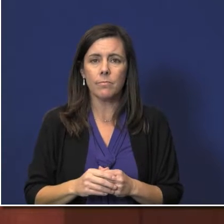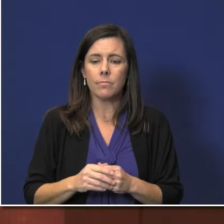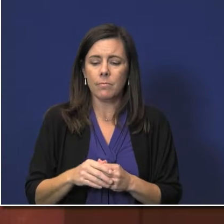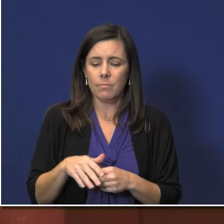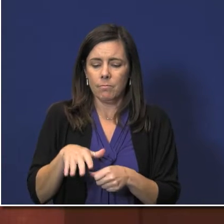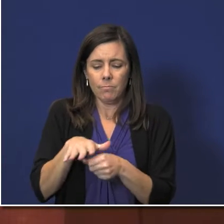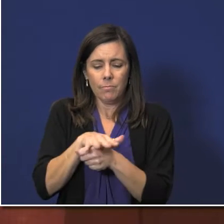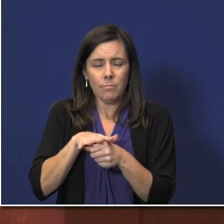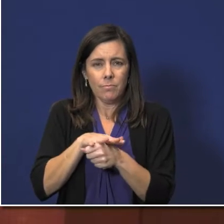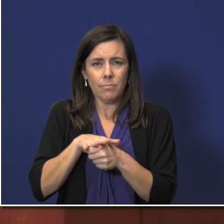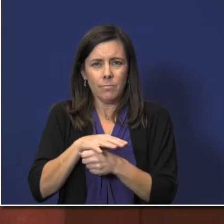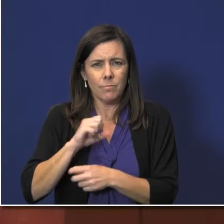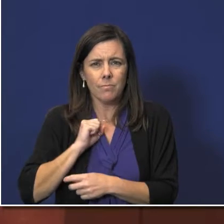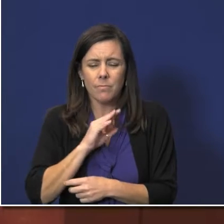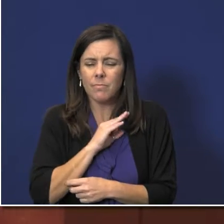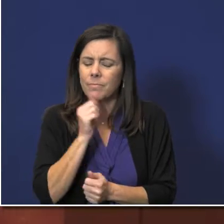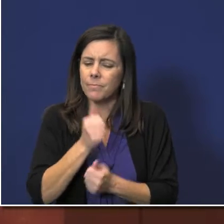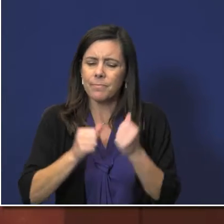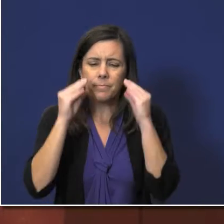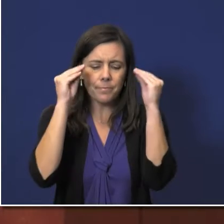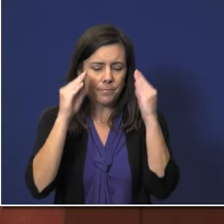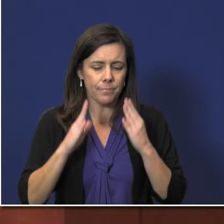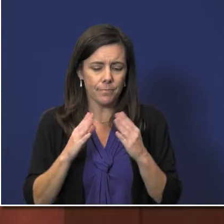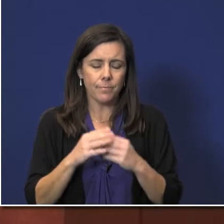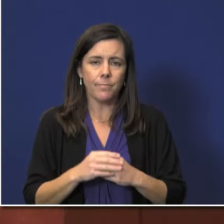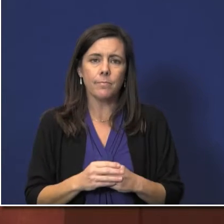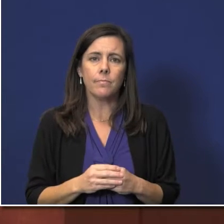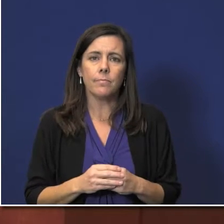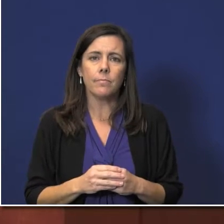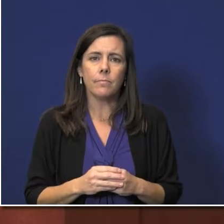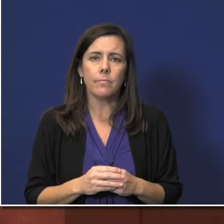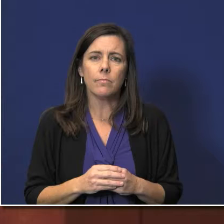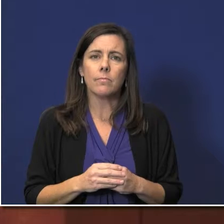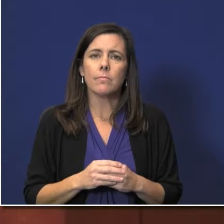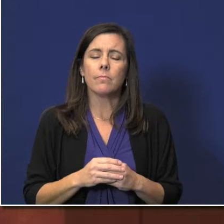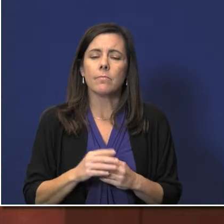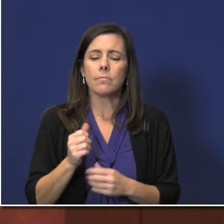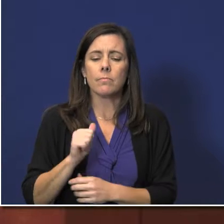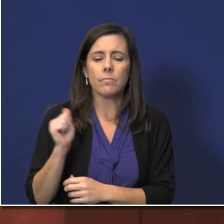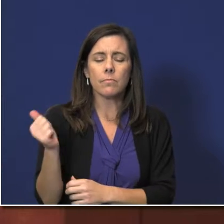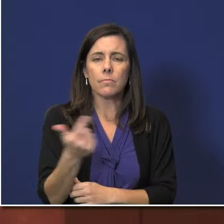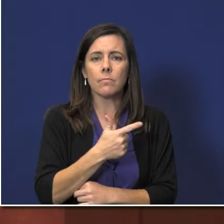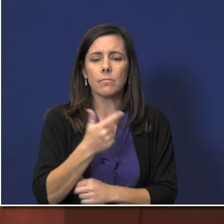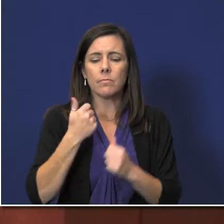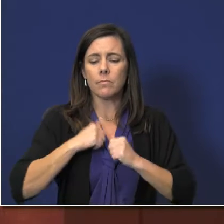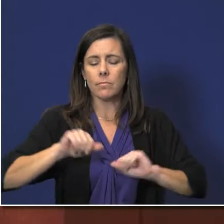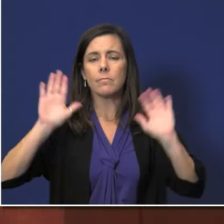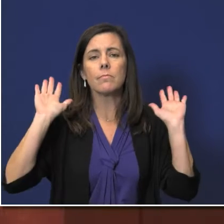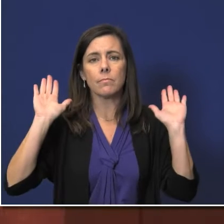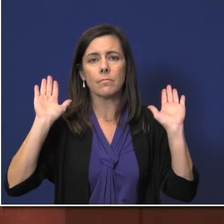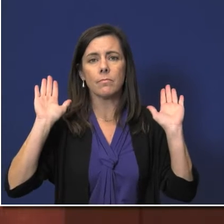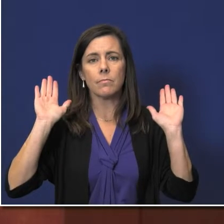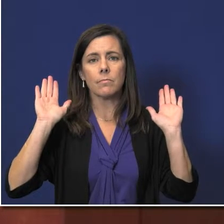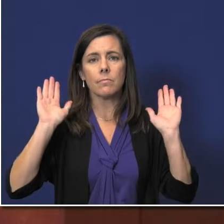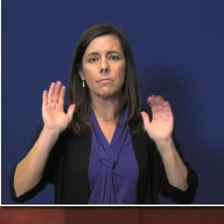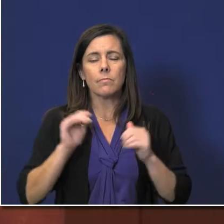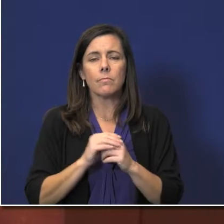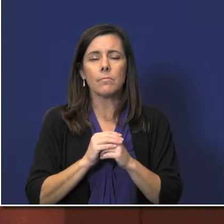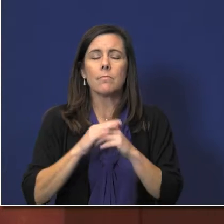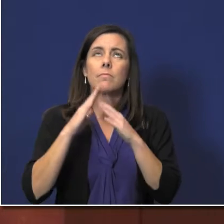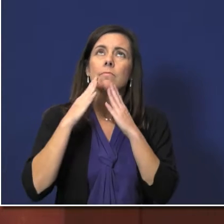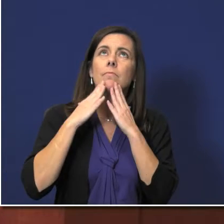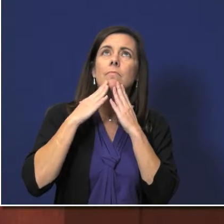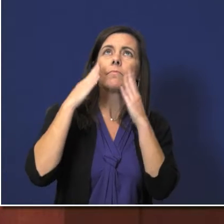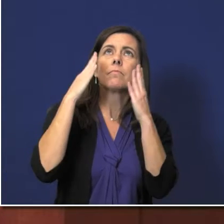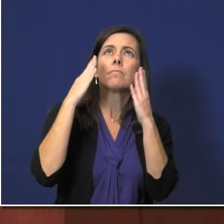school staff, every teacher who sacrificed. We thank you that